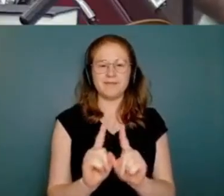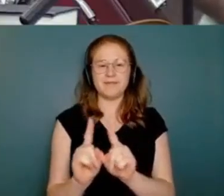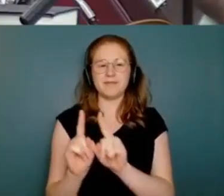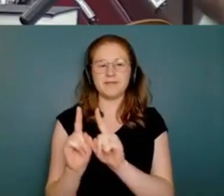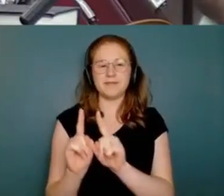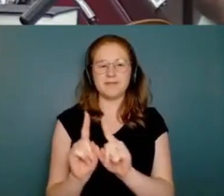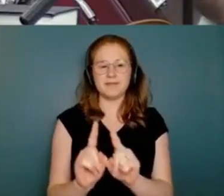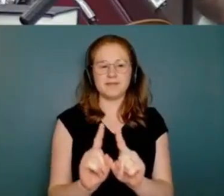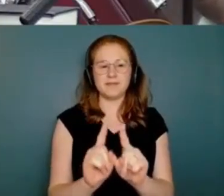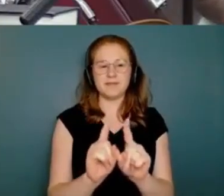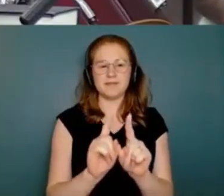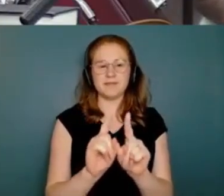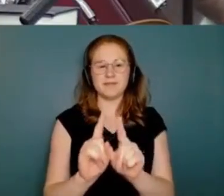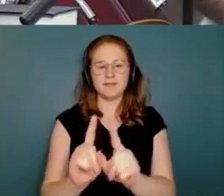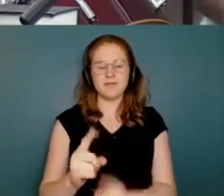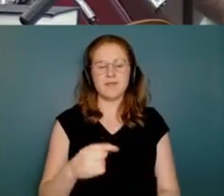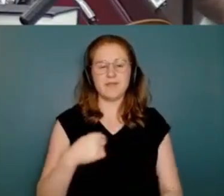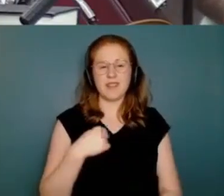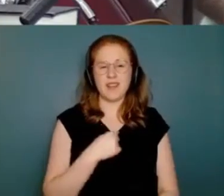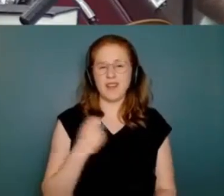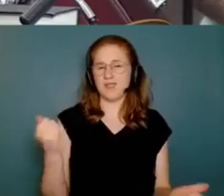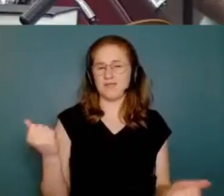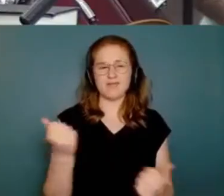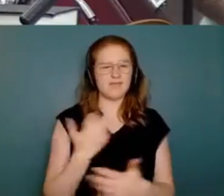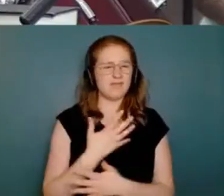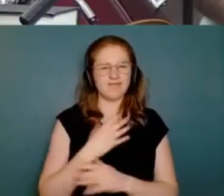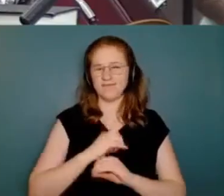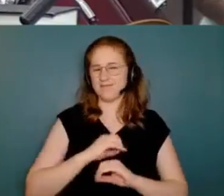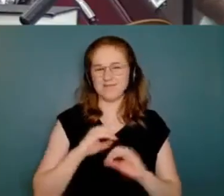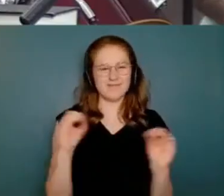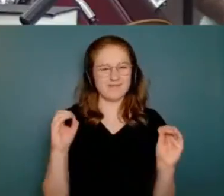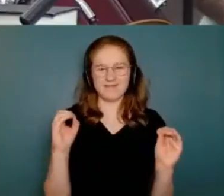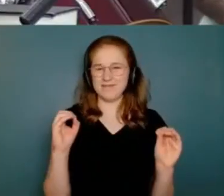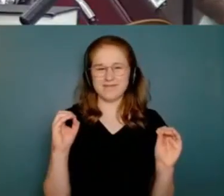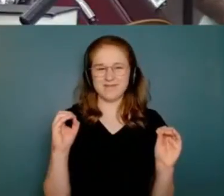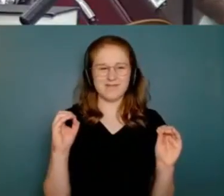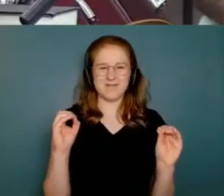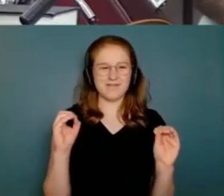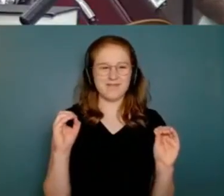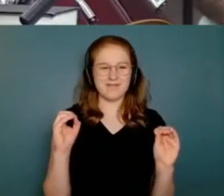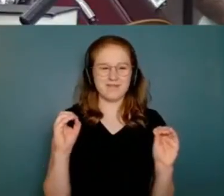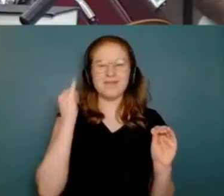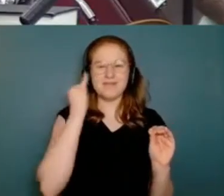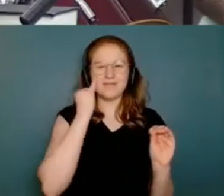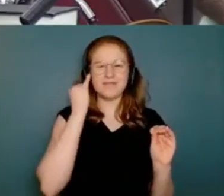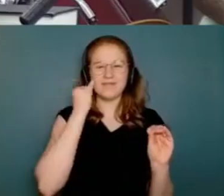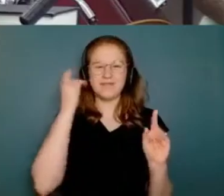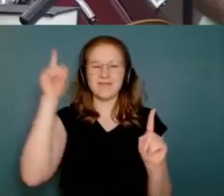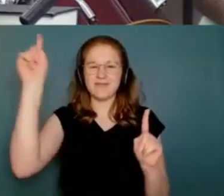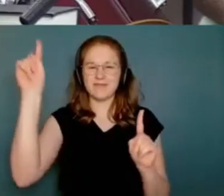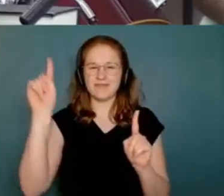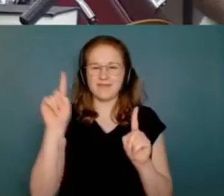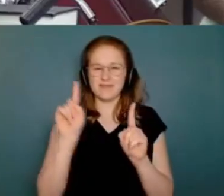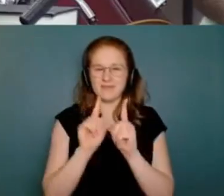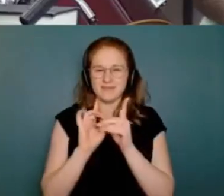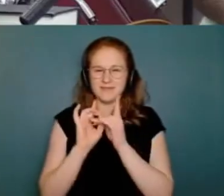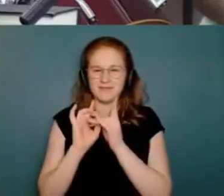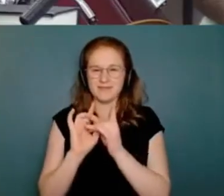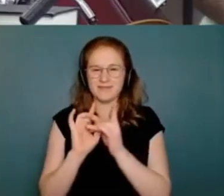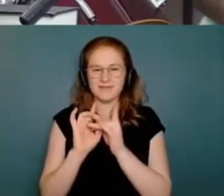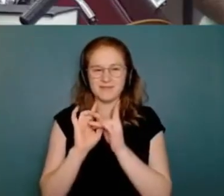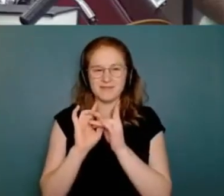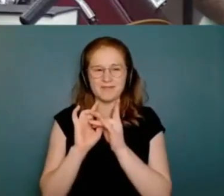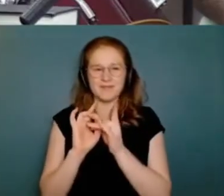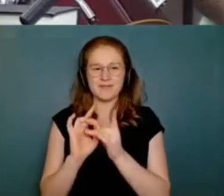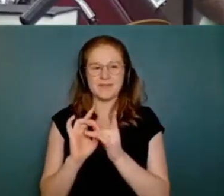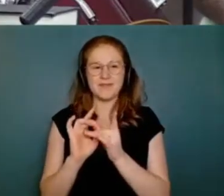beside me. Nothing will I fear as long as you are near.